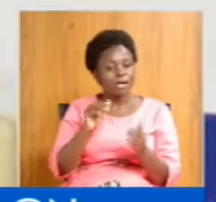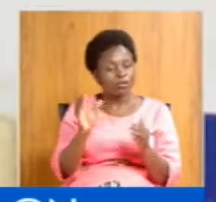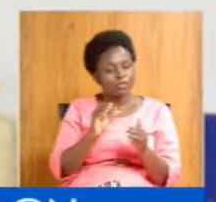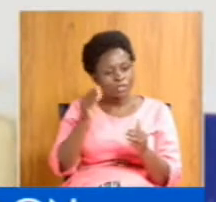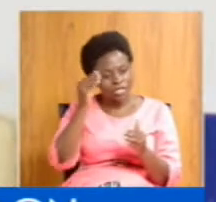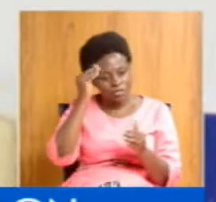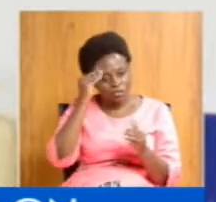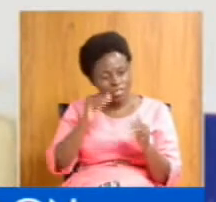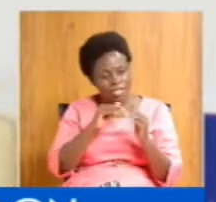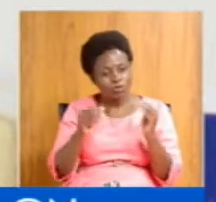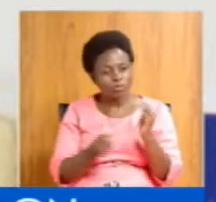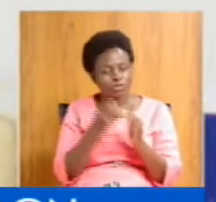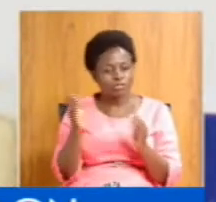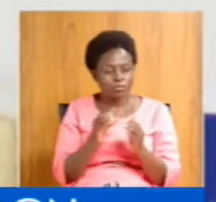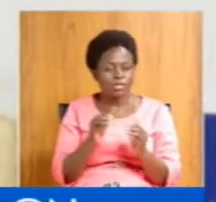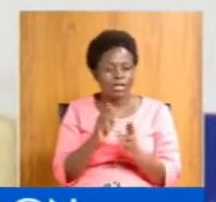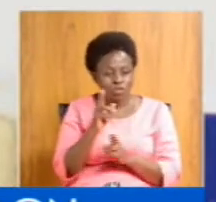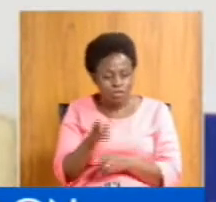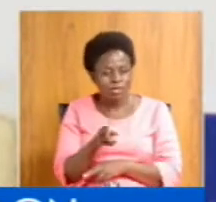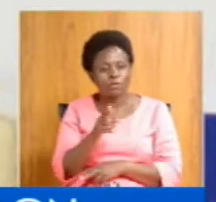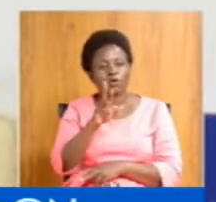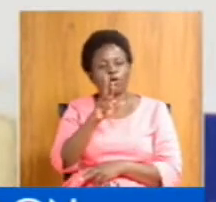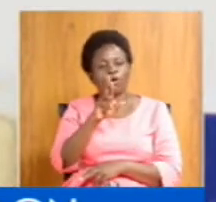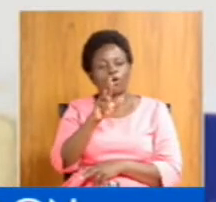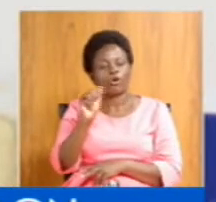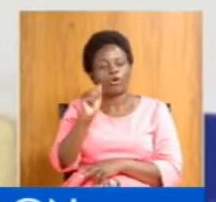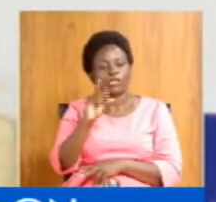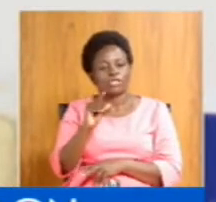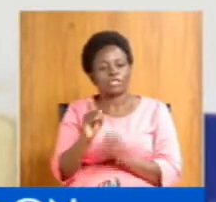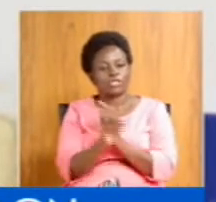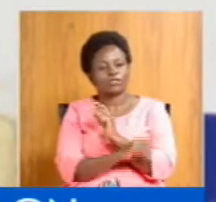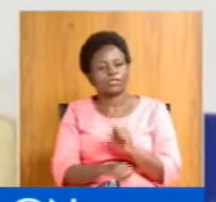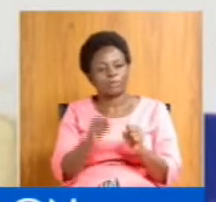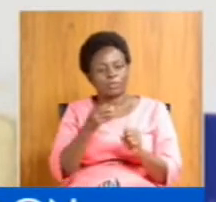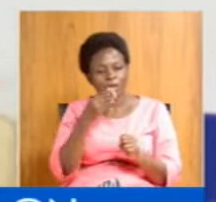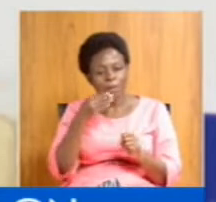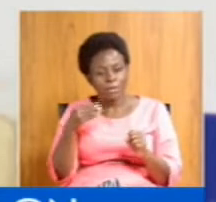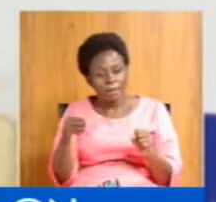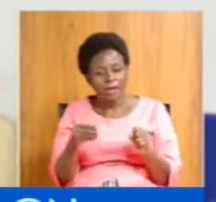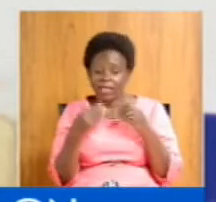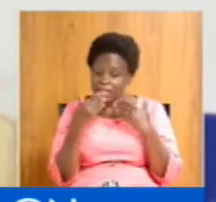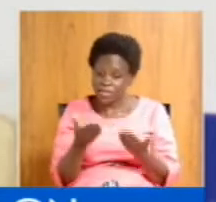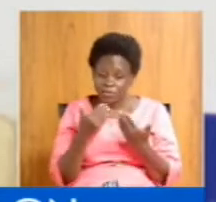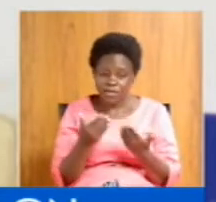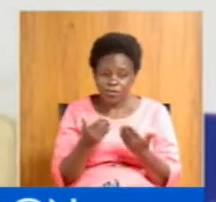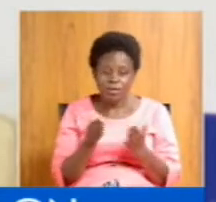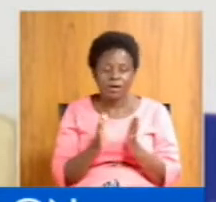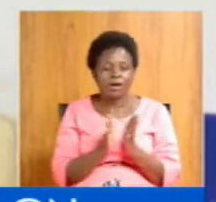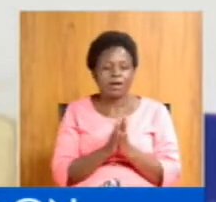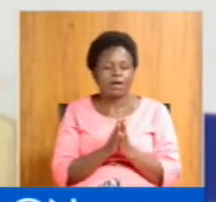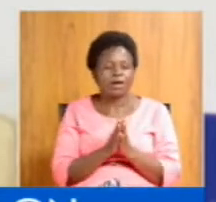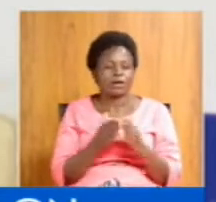Education, Equal Opportunities Commission. And Honorable Rashida Nambowa, District Chairperson of Mutambala. Thank you so much. And